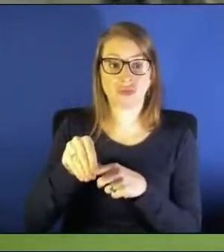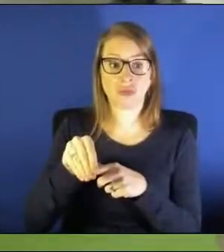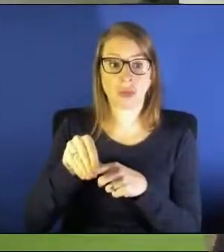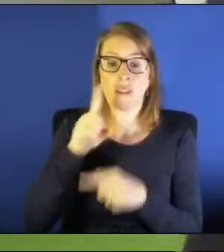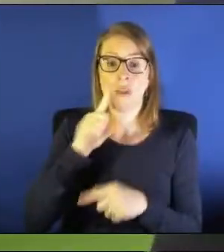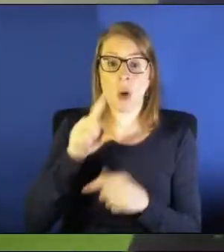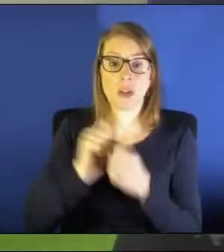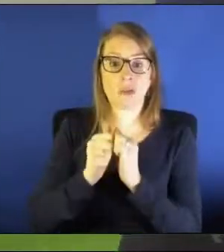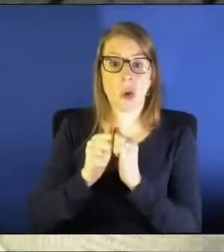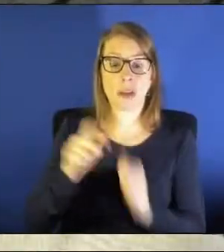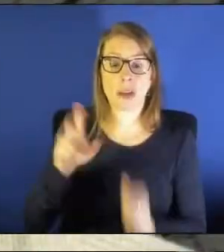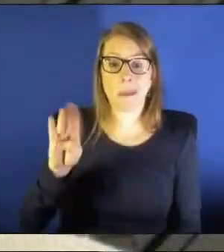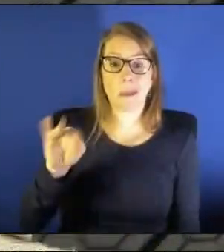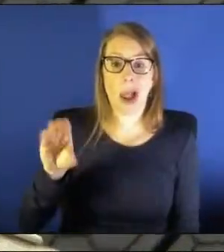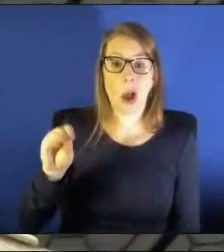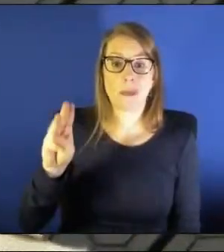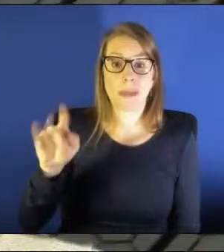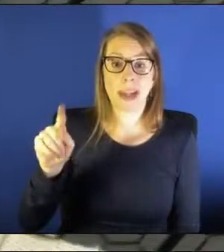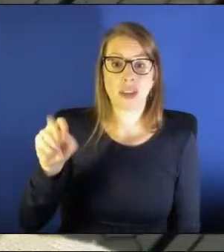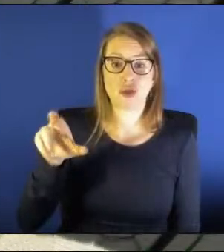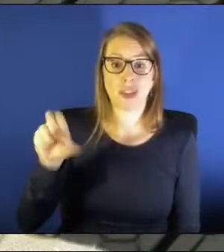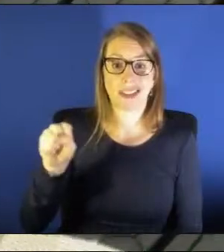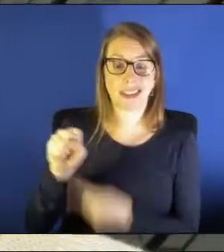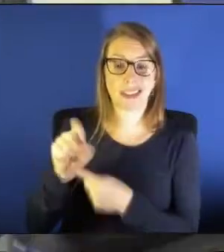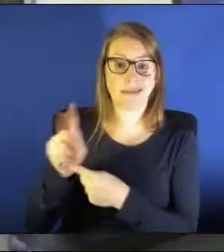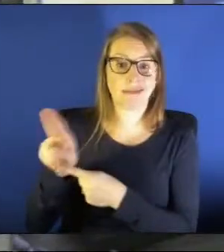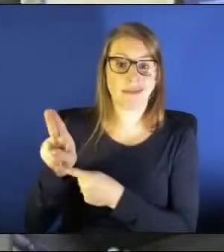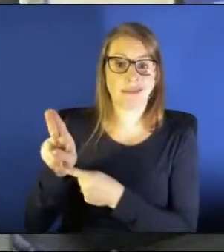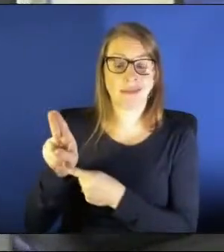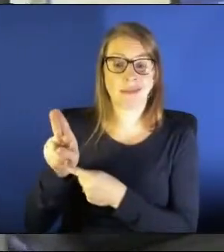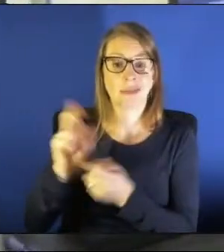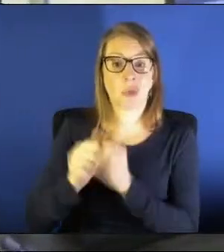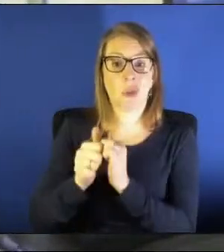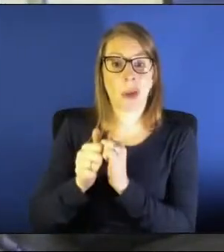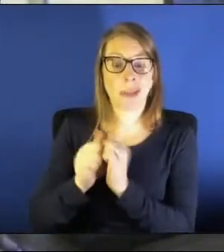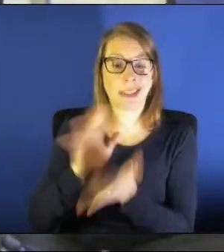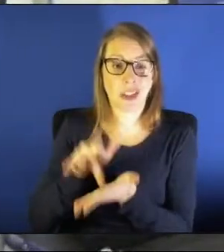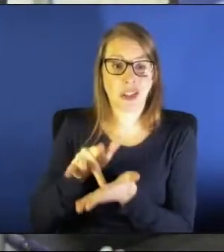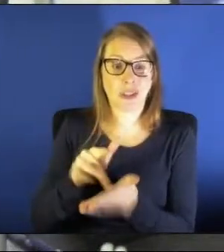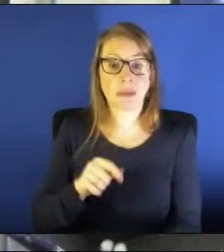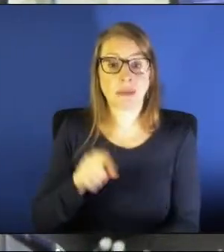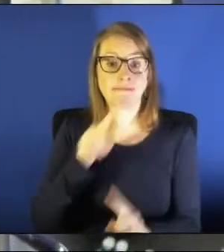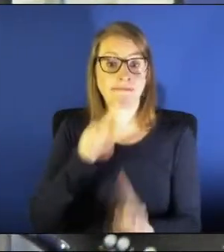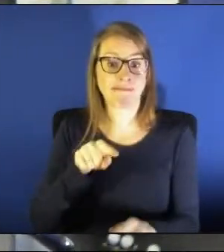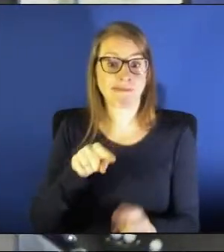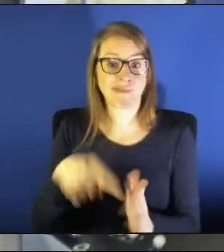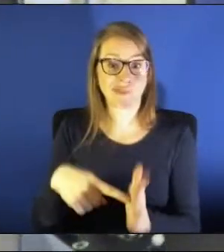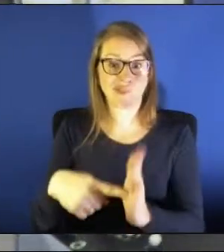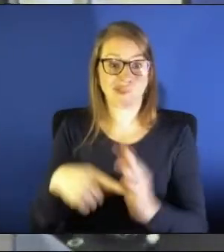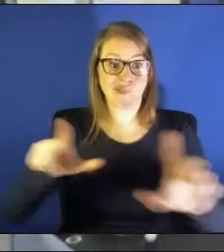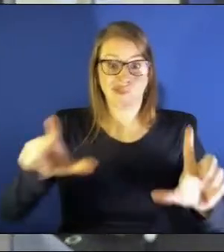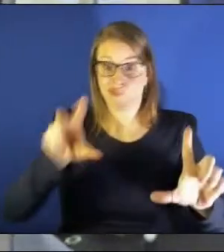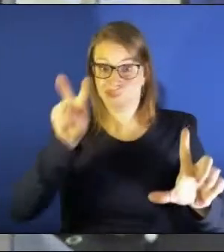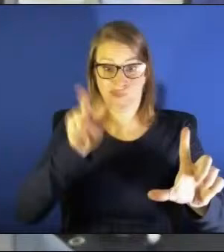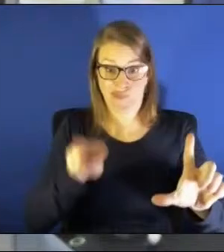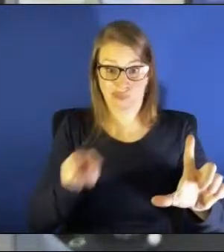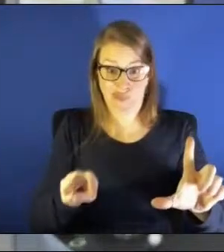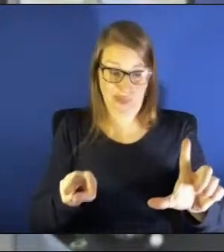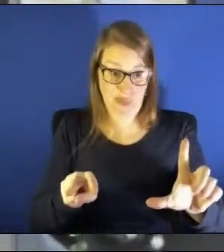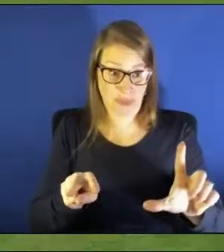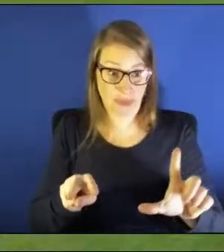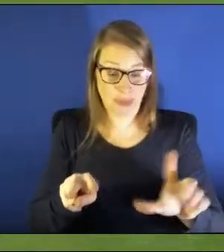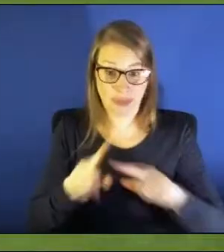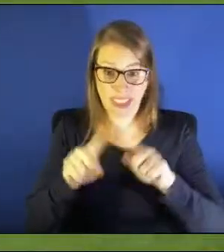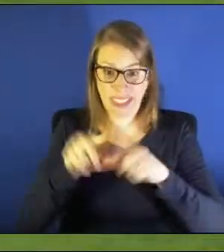at the University of Kansas Sports Medicine Performance Center. This report gives us so many different anatomical kind